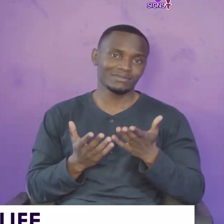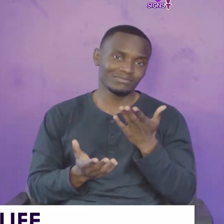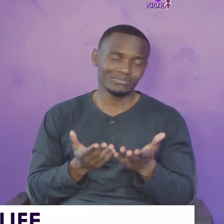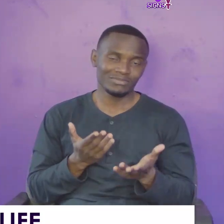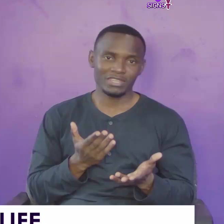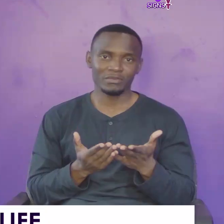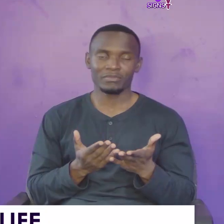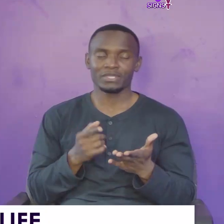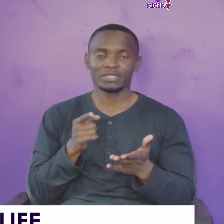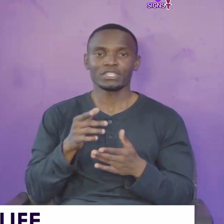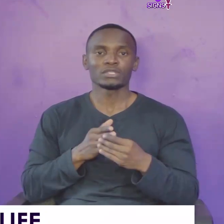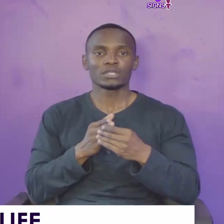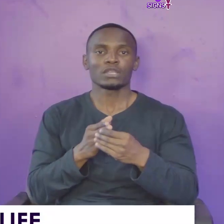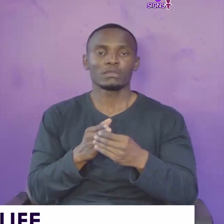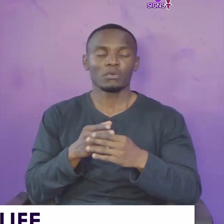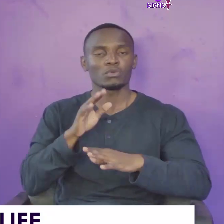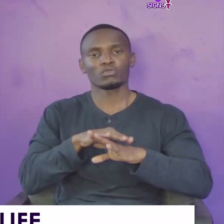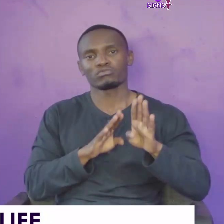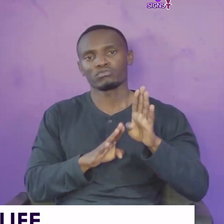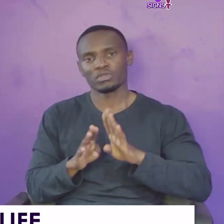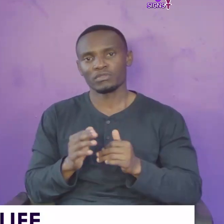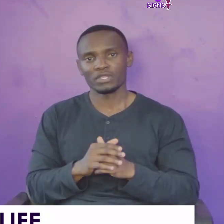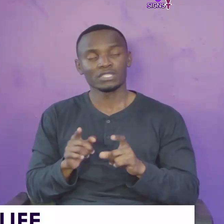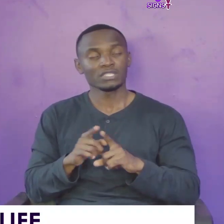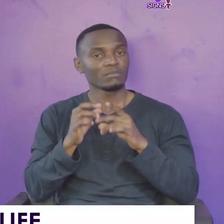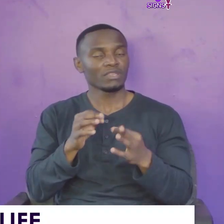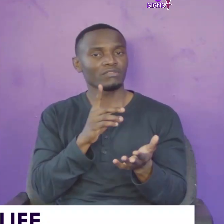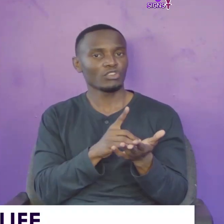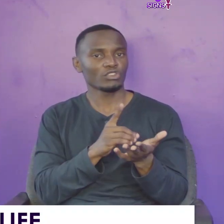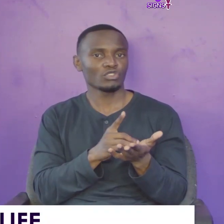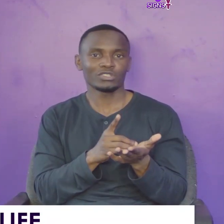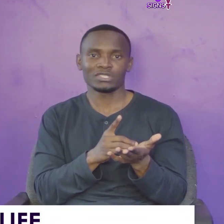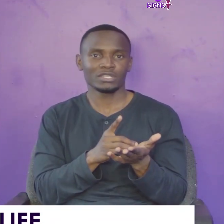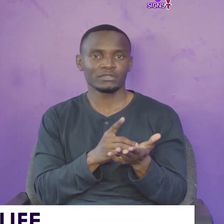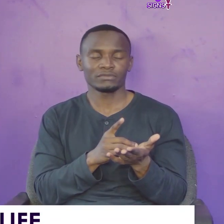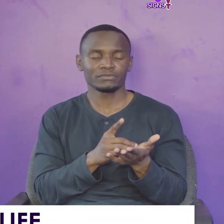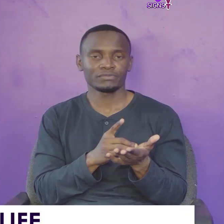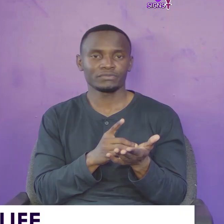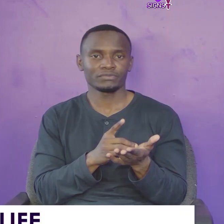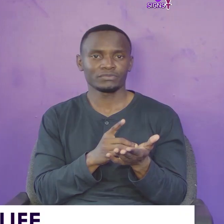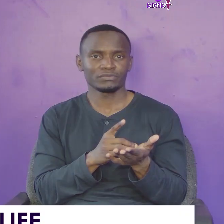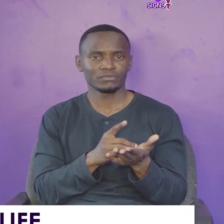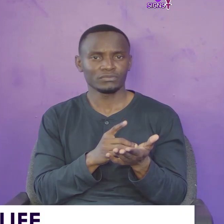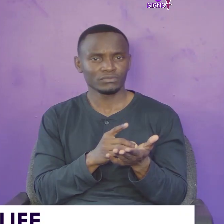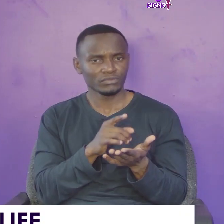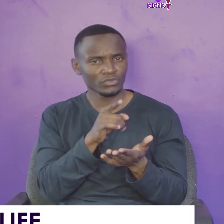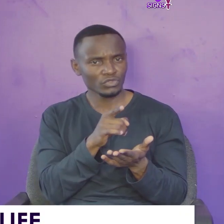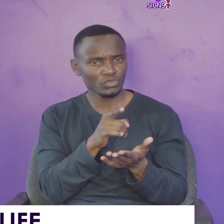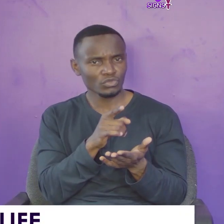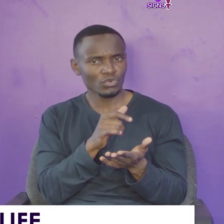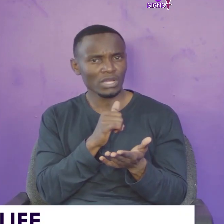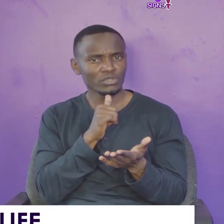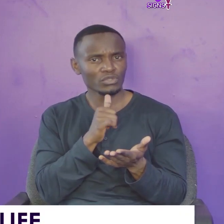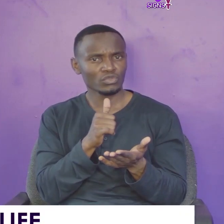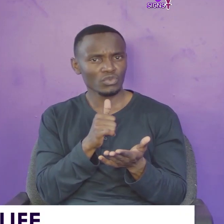by moral Maybe principles. you're a doctor. You're Yes. not supposed to. No wonder. Do doctors swear? Do they swear the